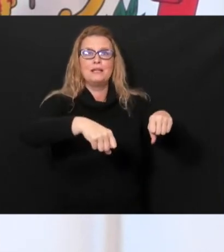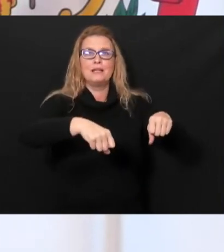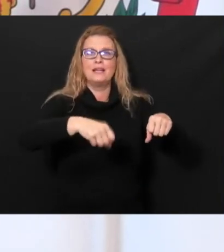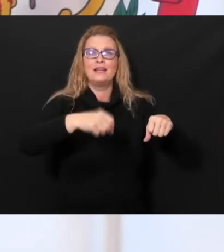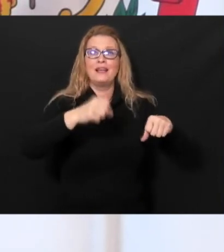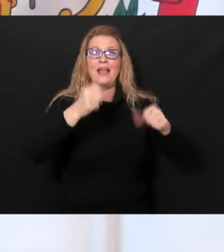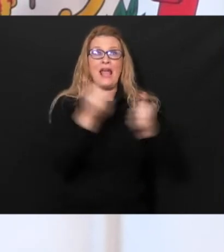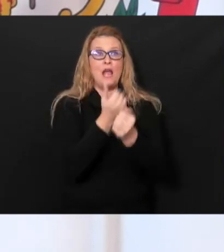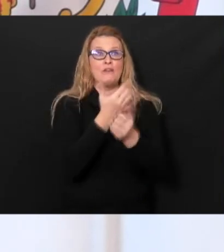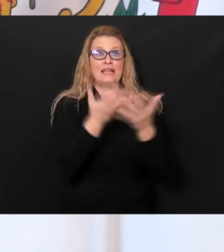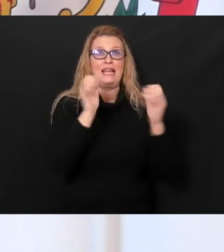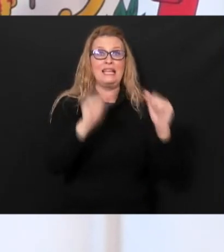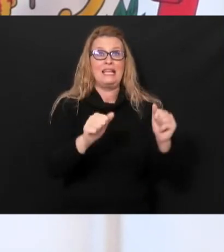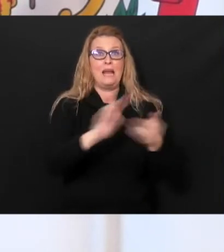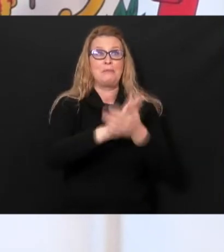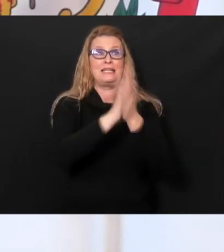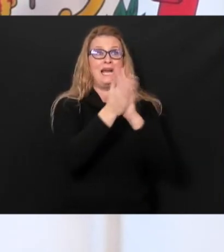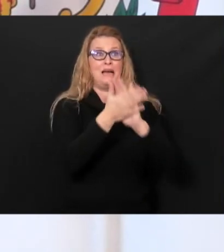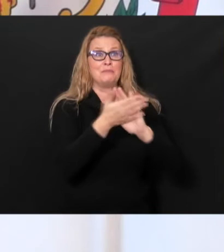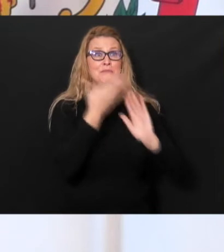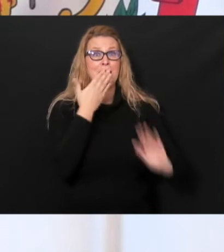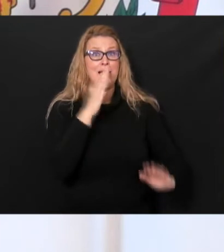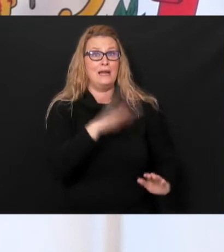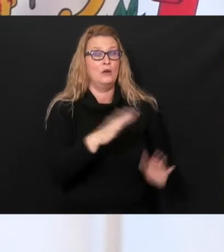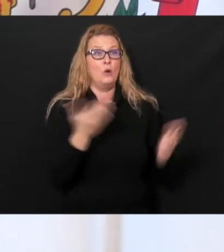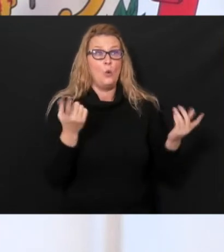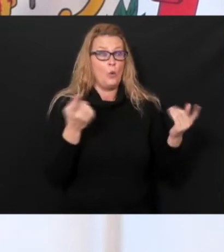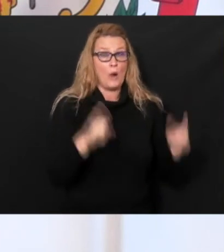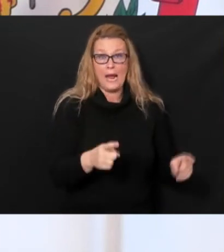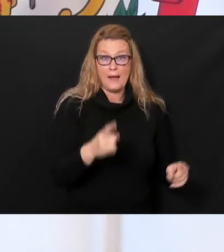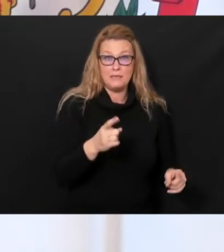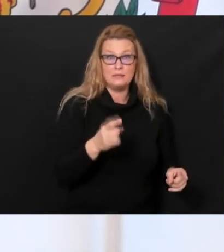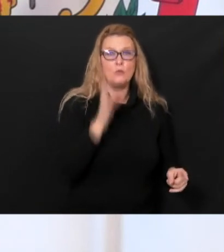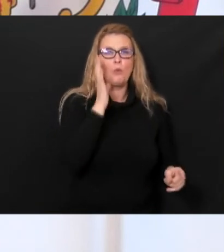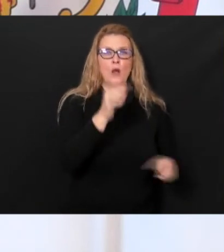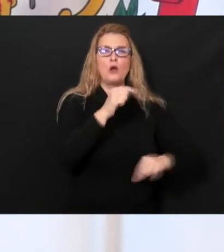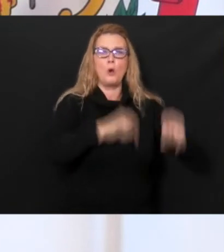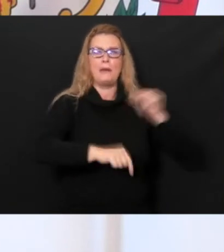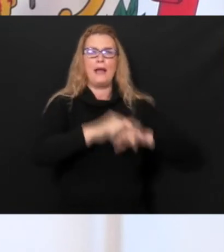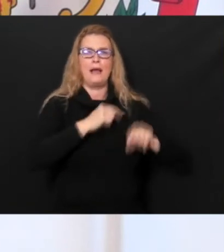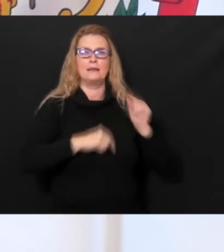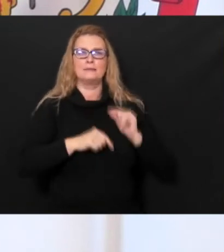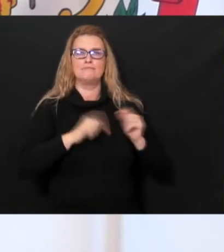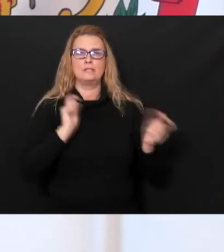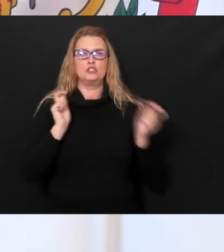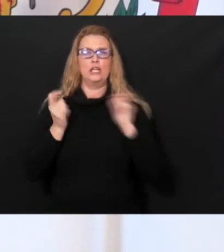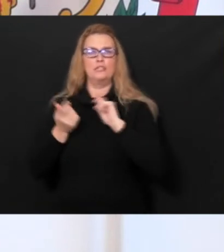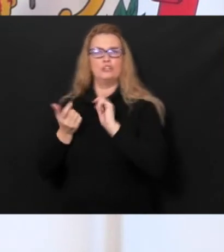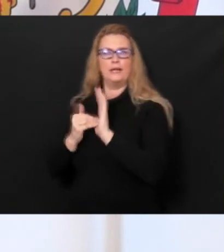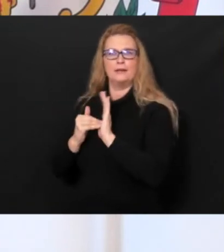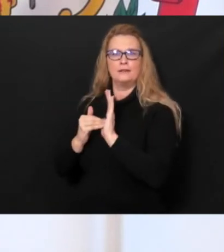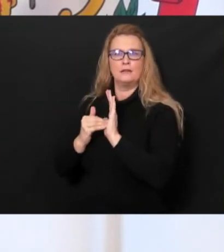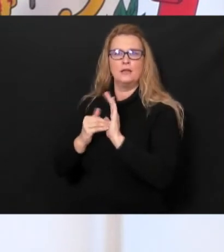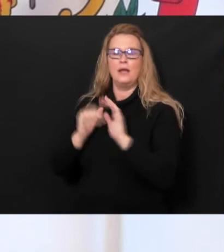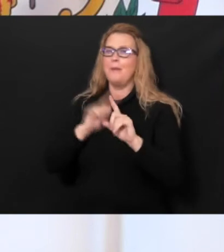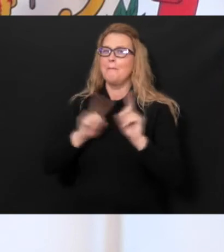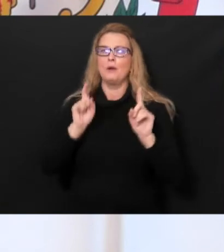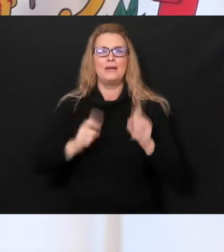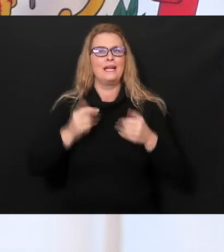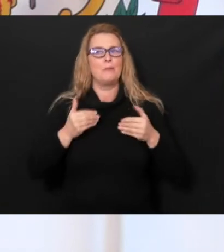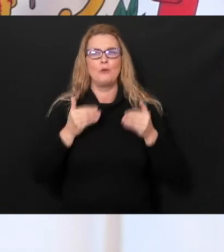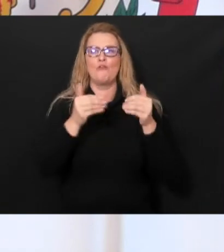slip back. And if they slip back, we just adjust. That's all there is to it. But we've got to absolutely go forward.